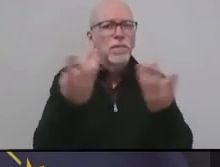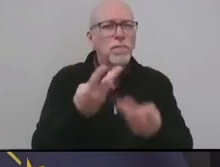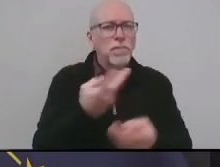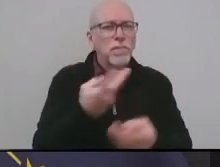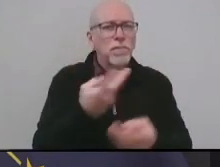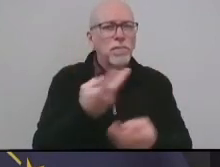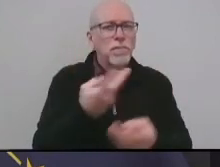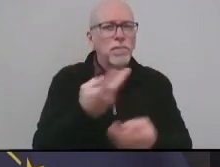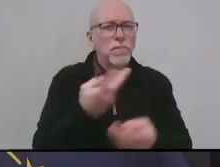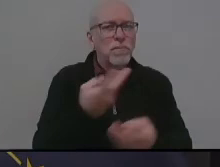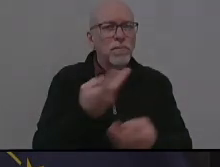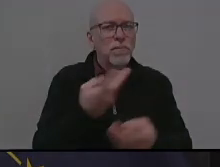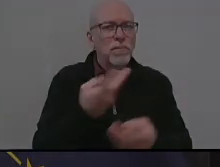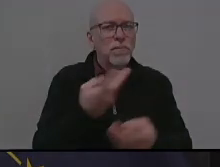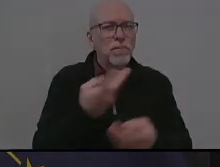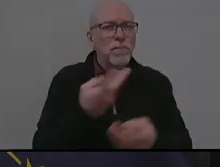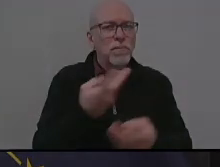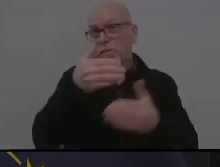to check back.